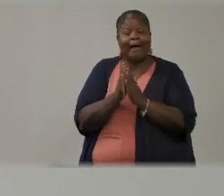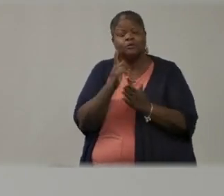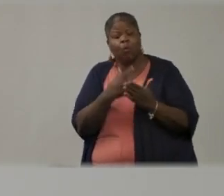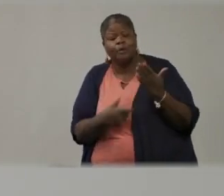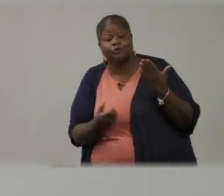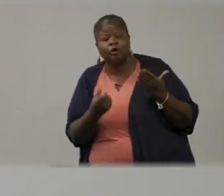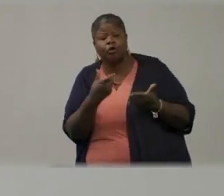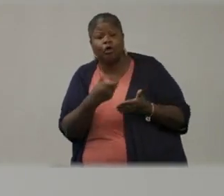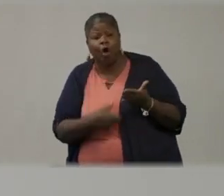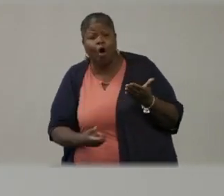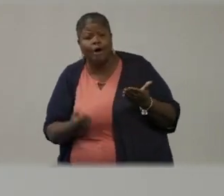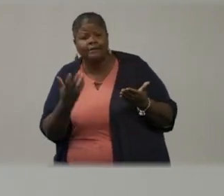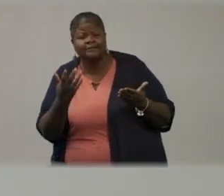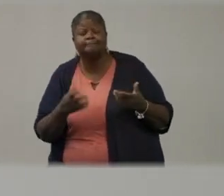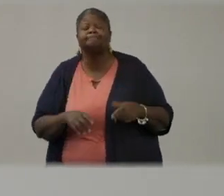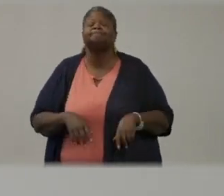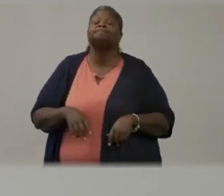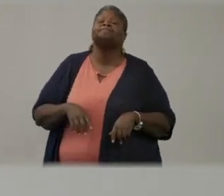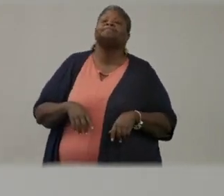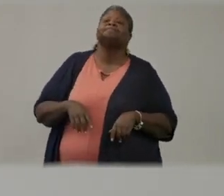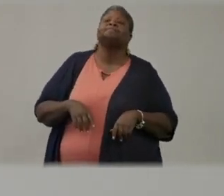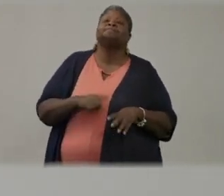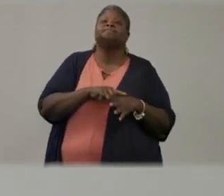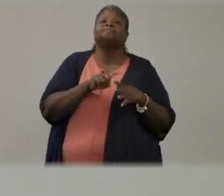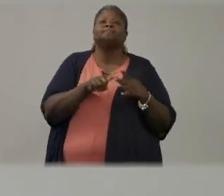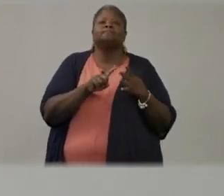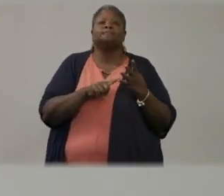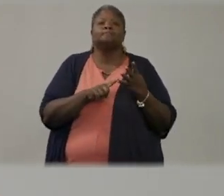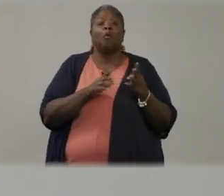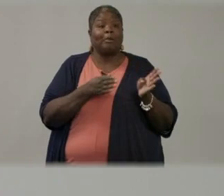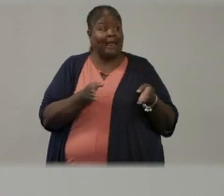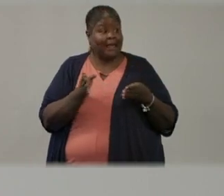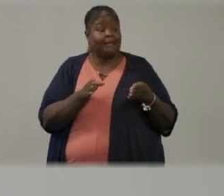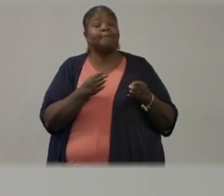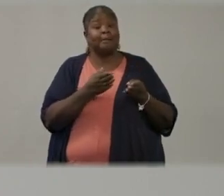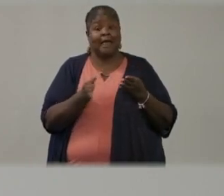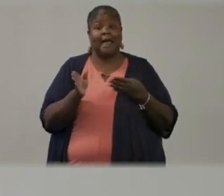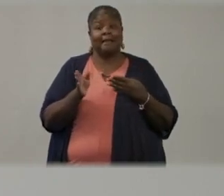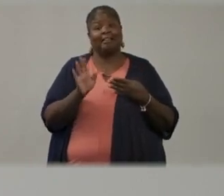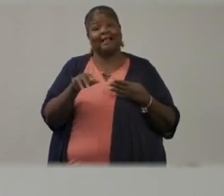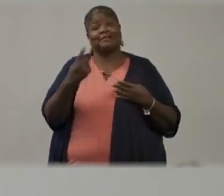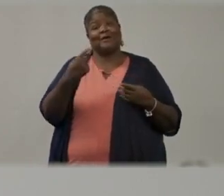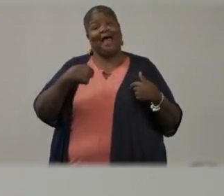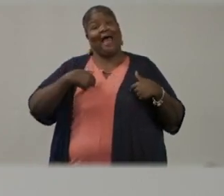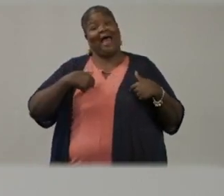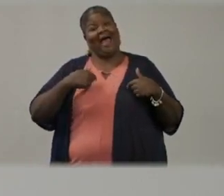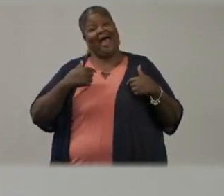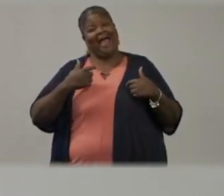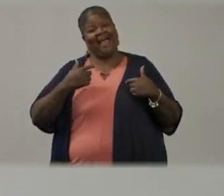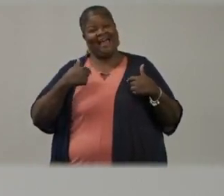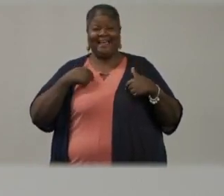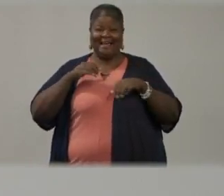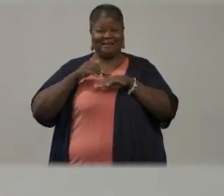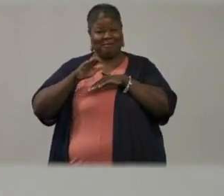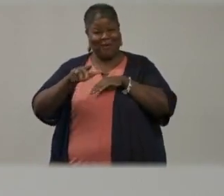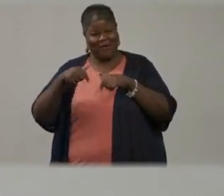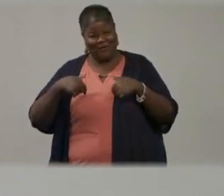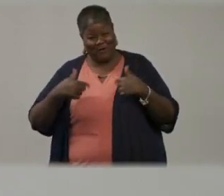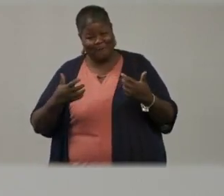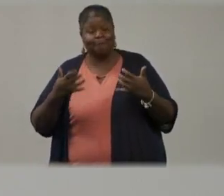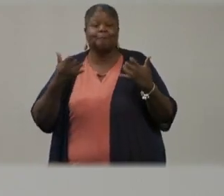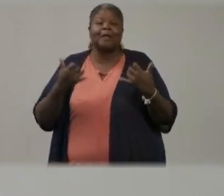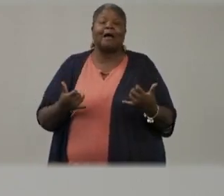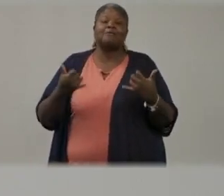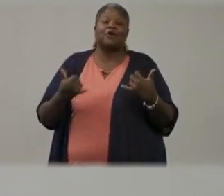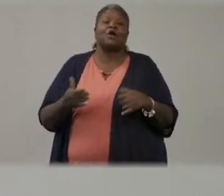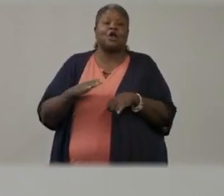cost? And then, what was the other? Planning. That's the one that I usually get deployed for. And I'm currently